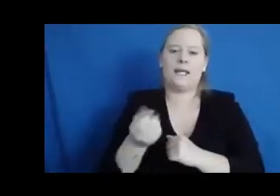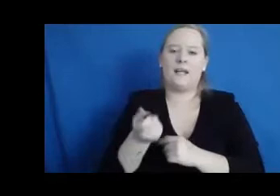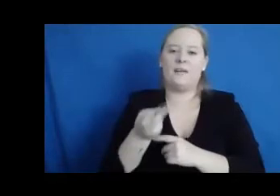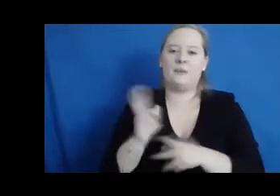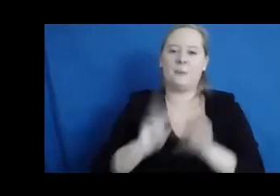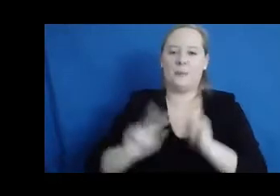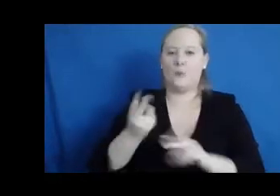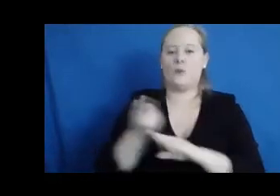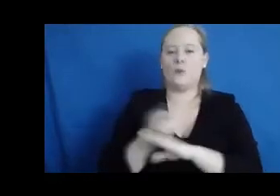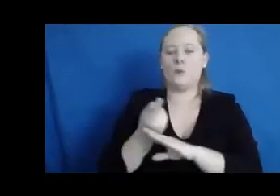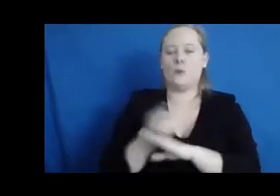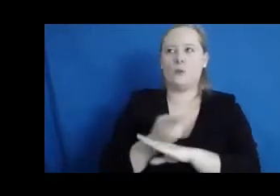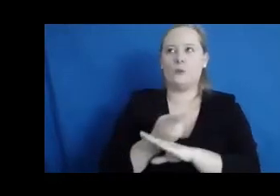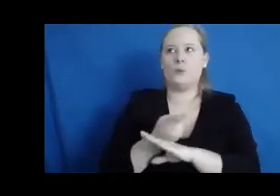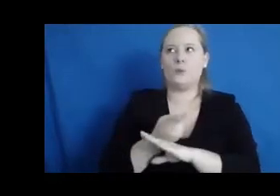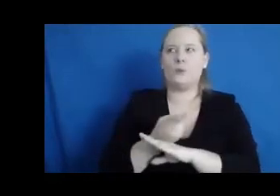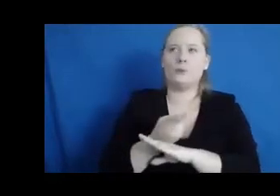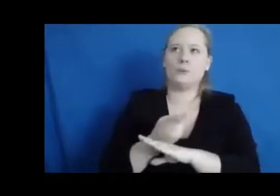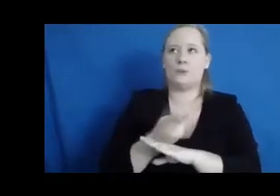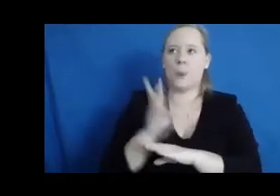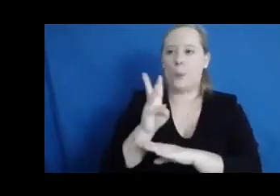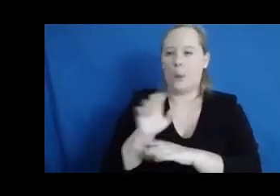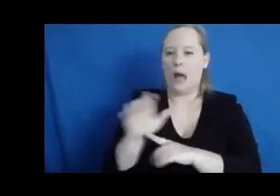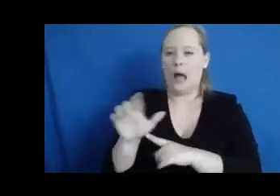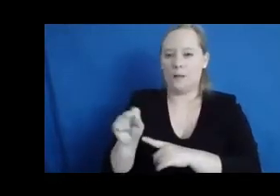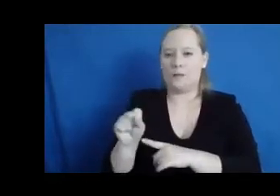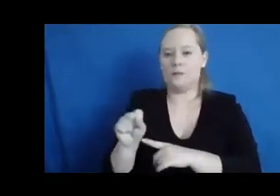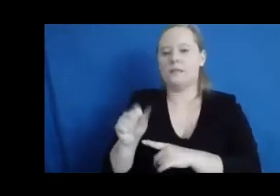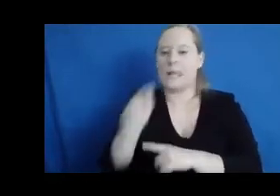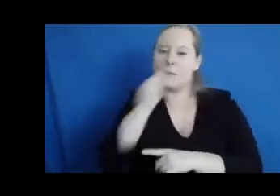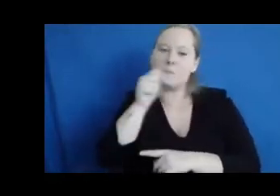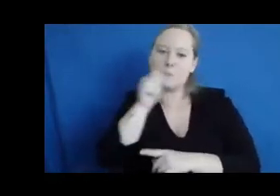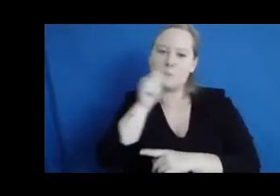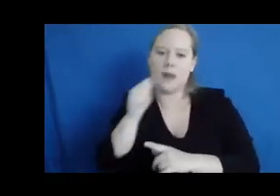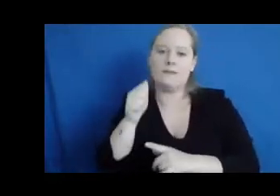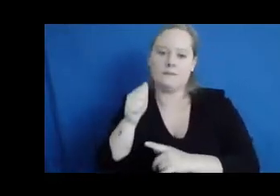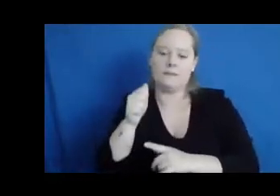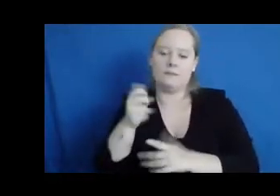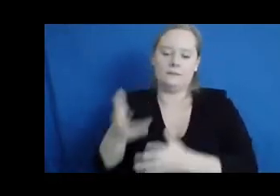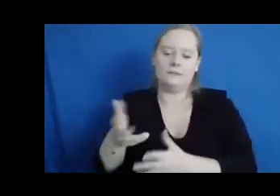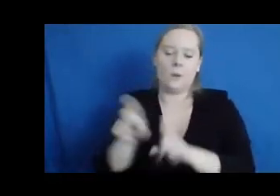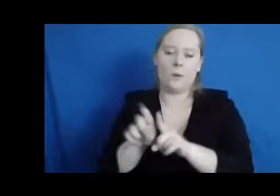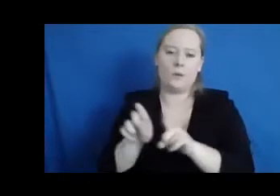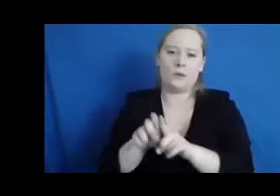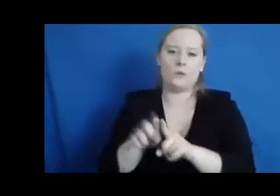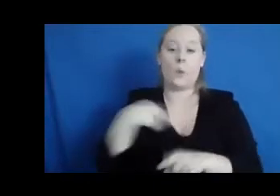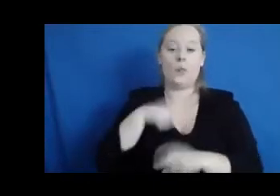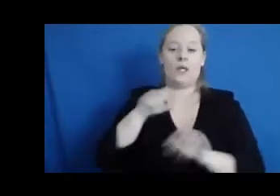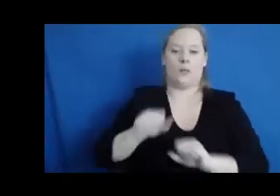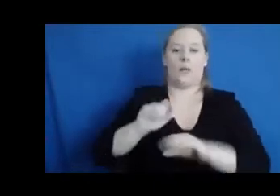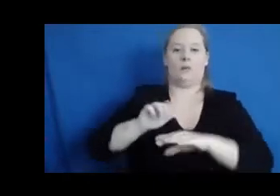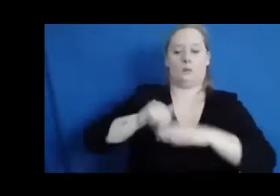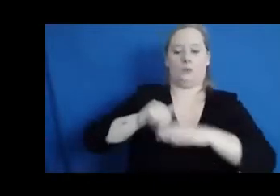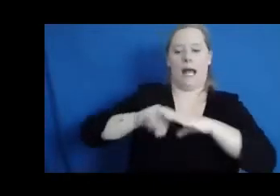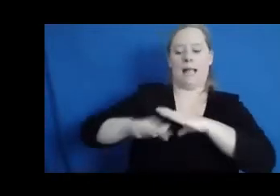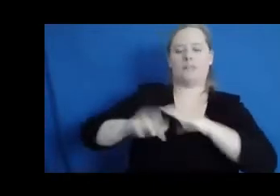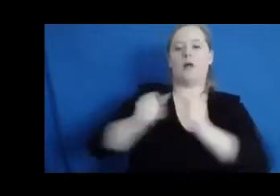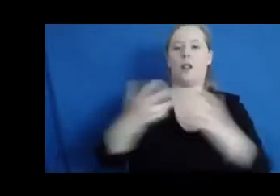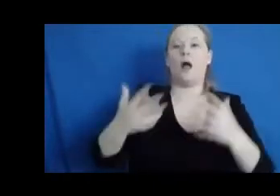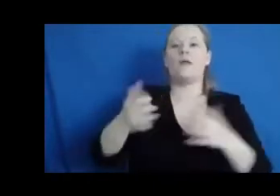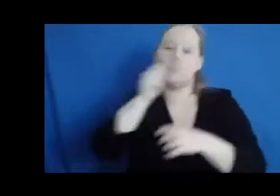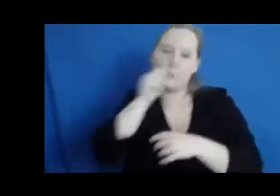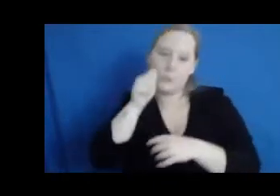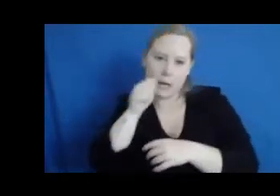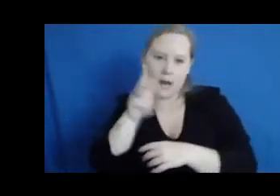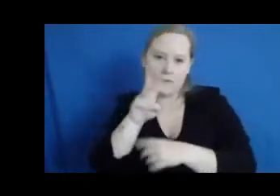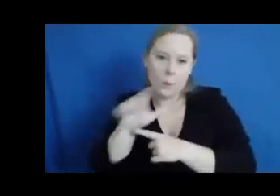using wells, private domestic wells for drinking water. So we were able to access a lot of the private wells